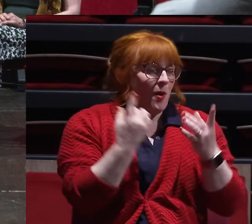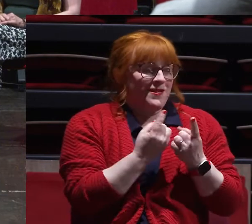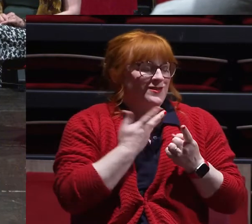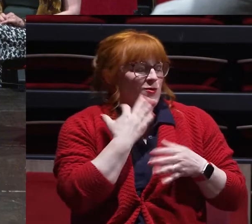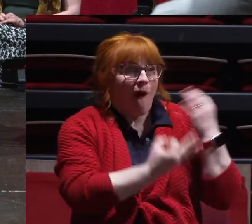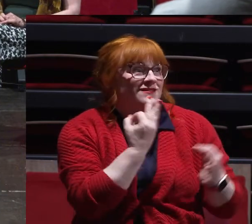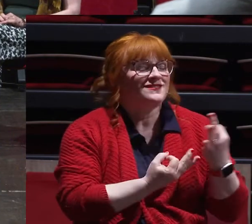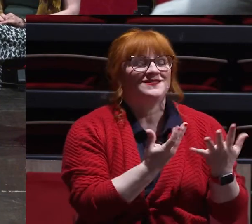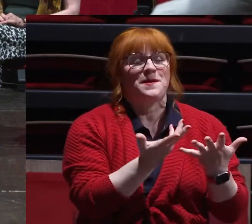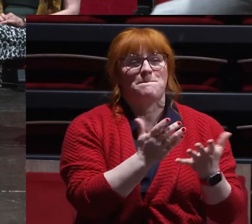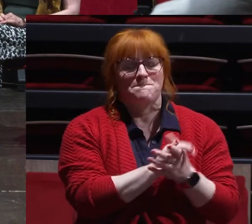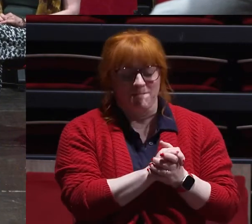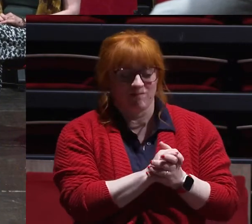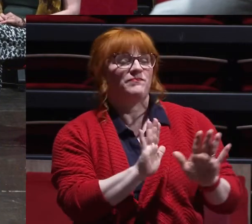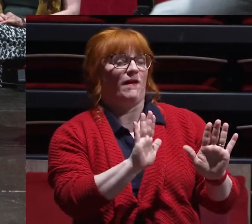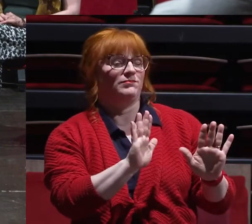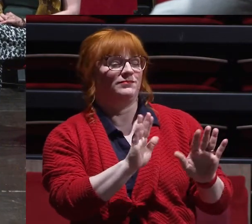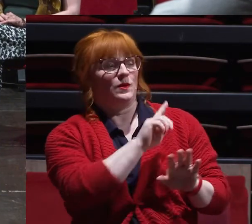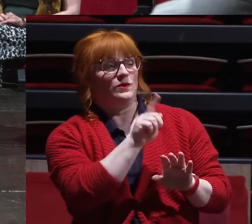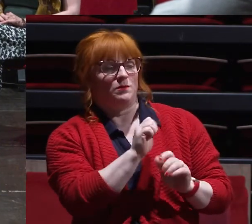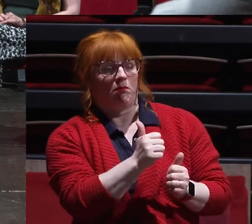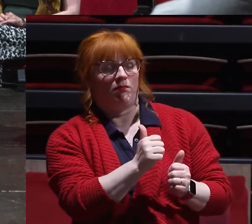So many things I want to ask you.